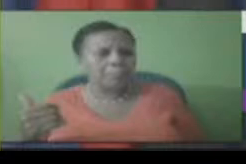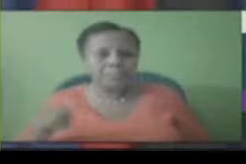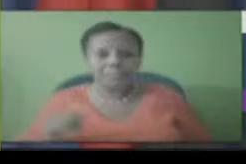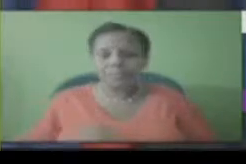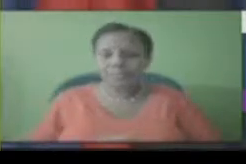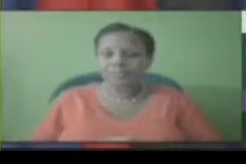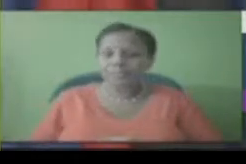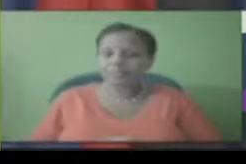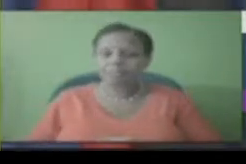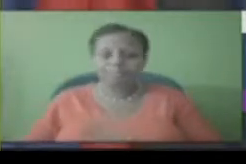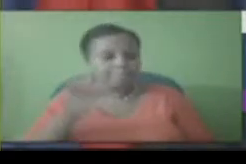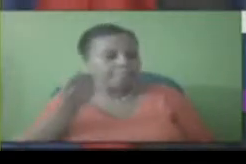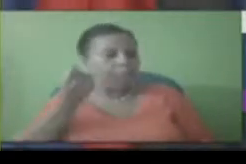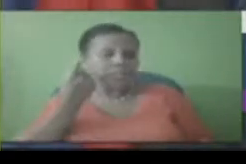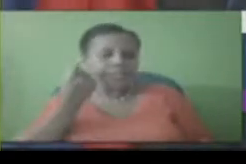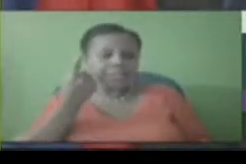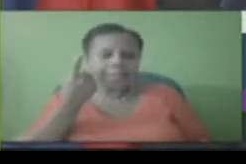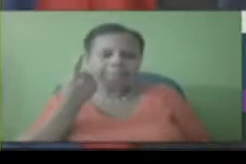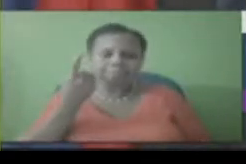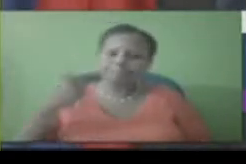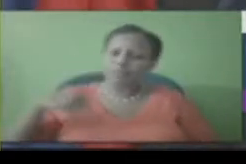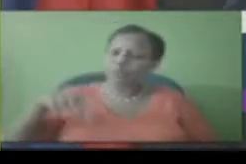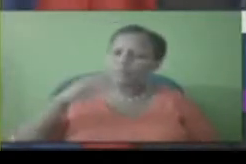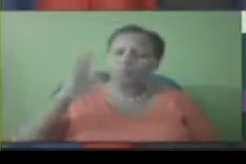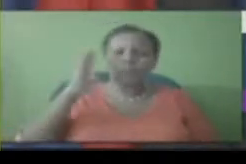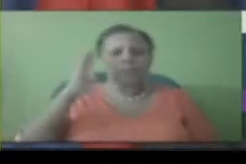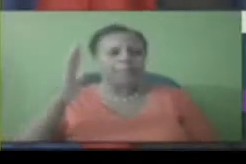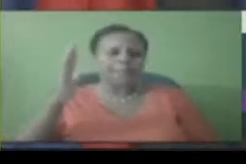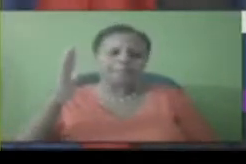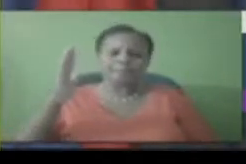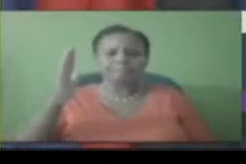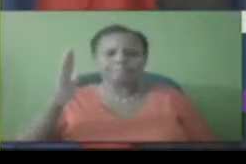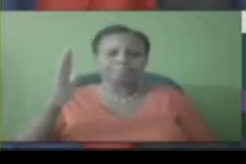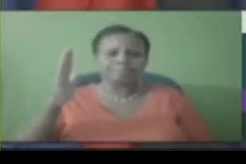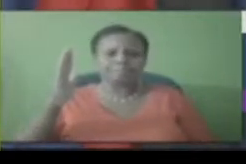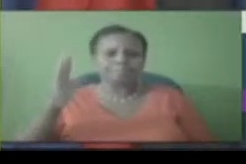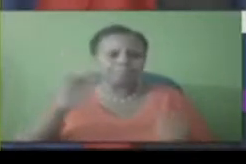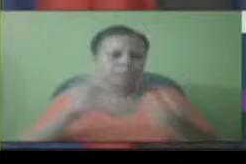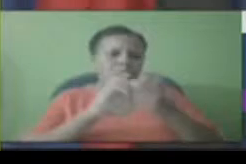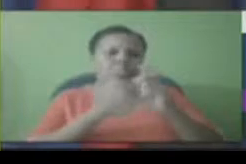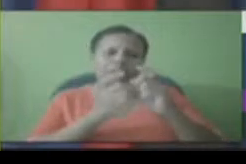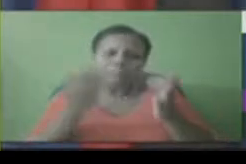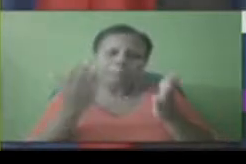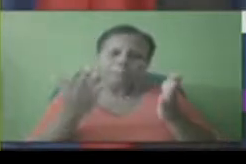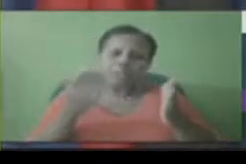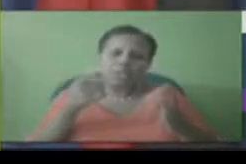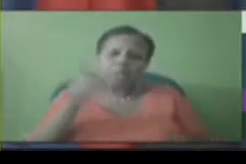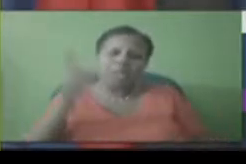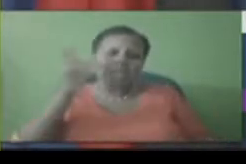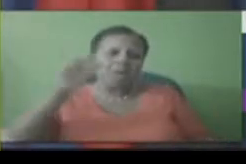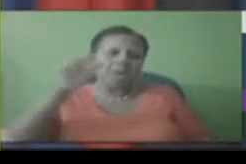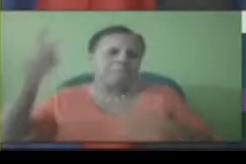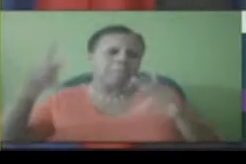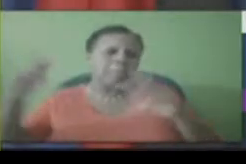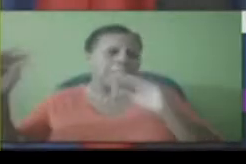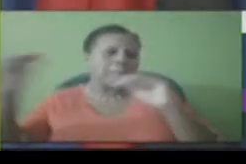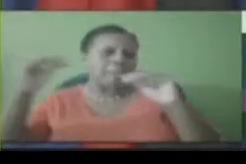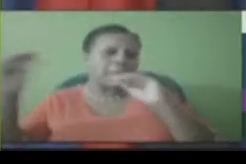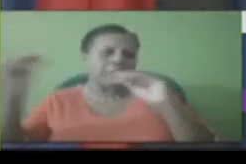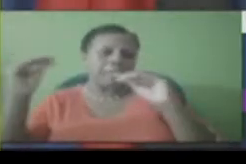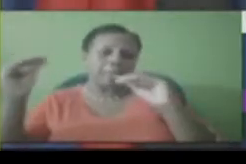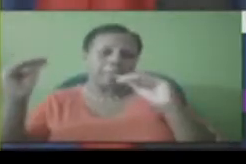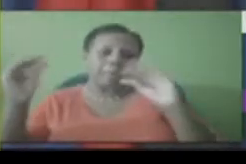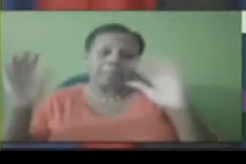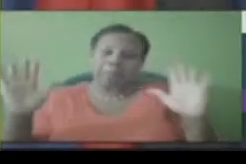it. Contrary to what you might hear from some people or read, there's no desire by the government